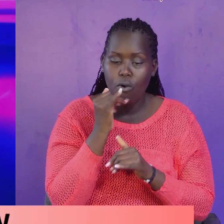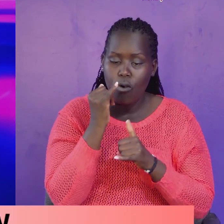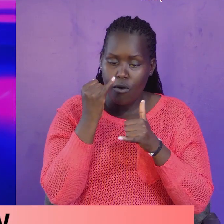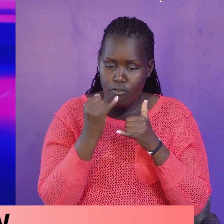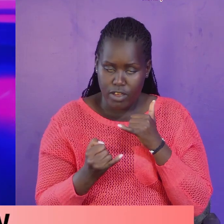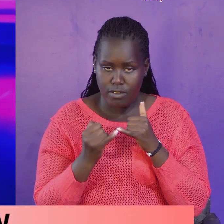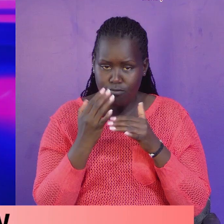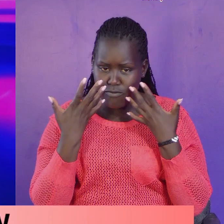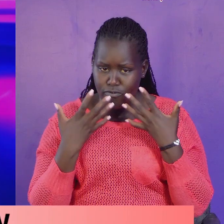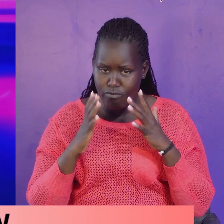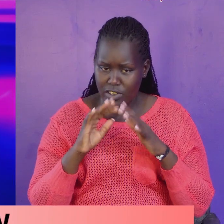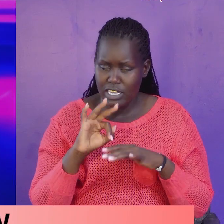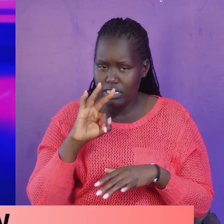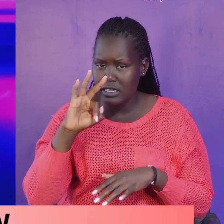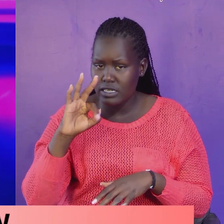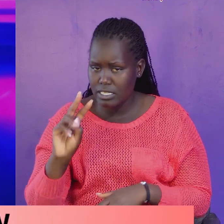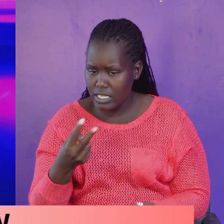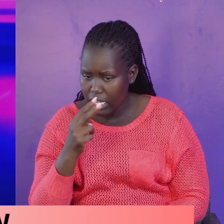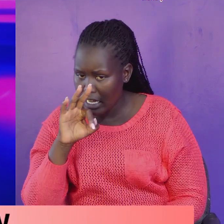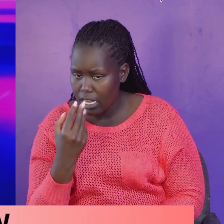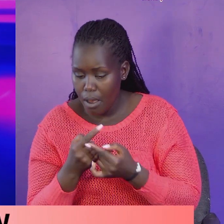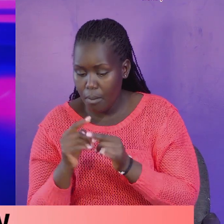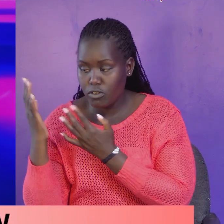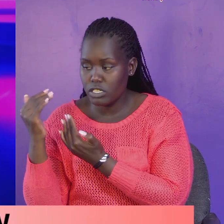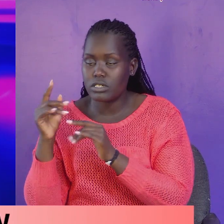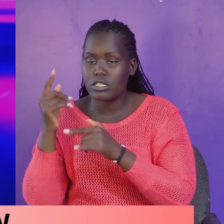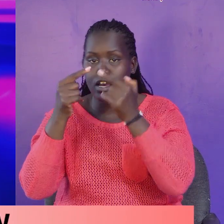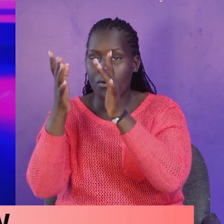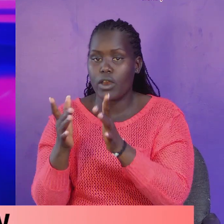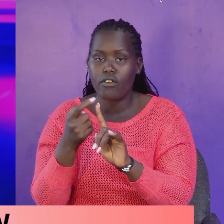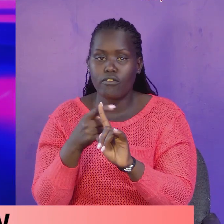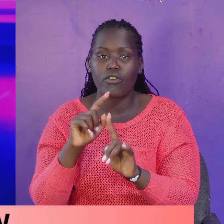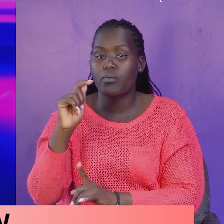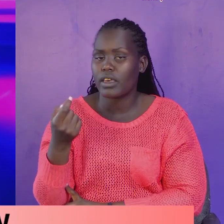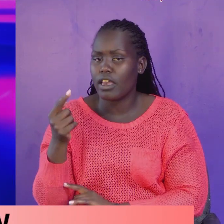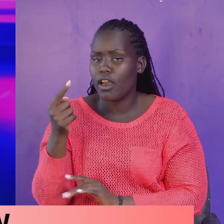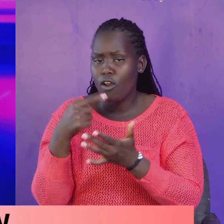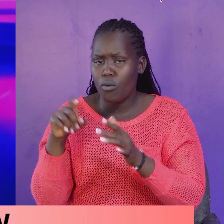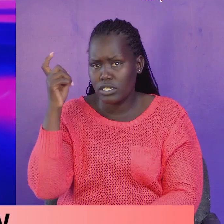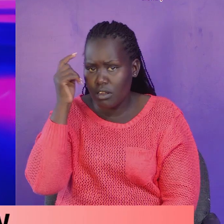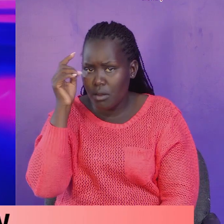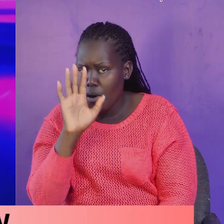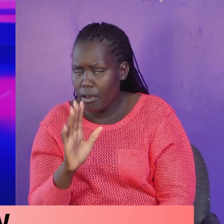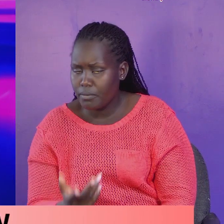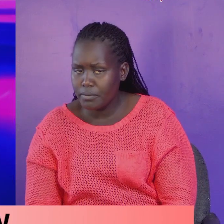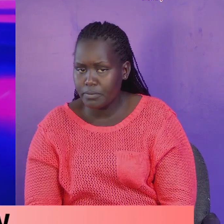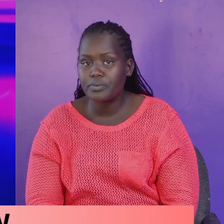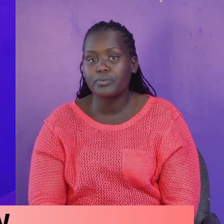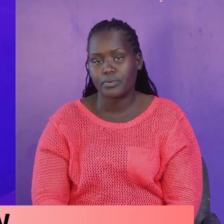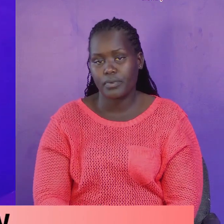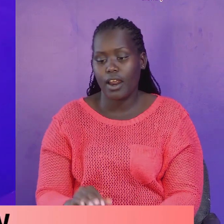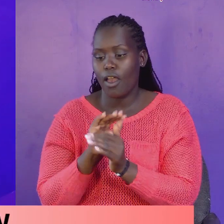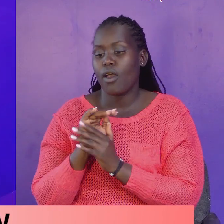third, but we expected a winner to come from Kenya. What are your thoughts? All in all,